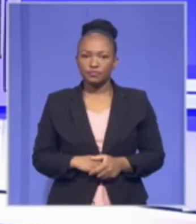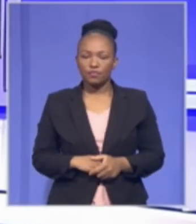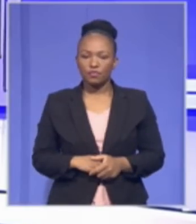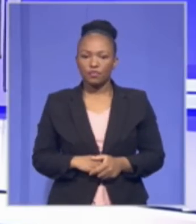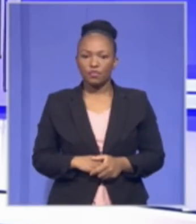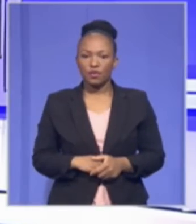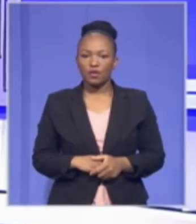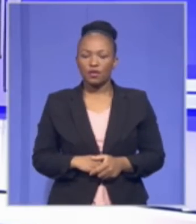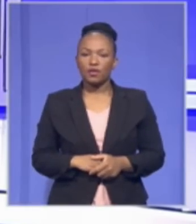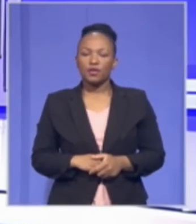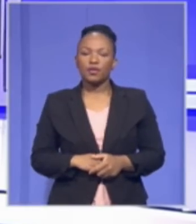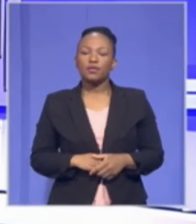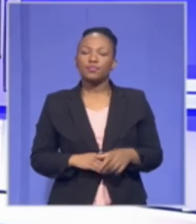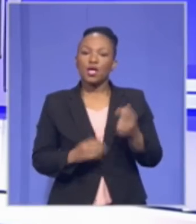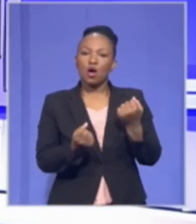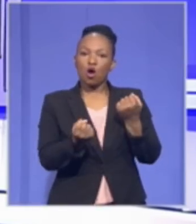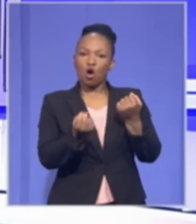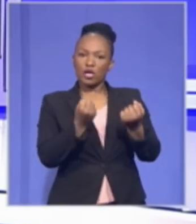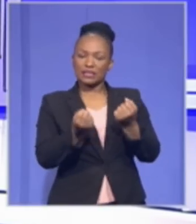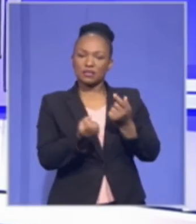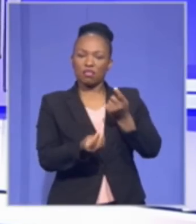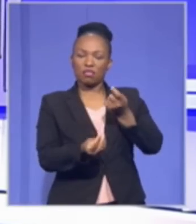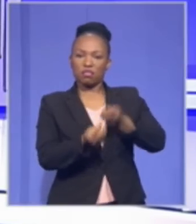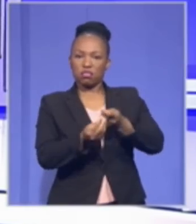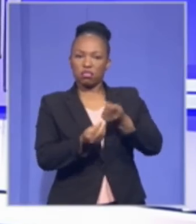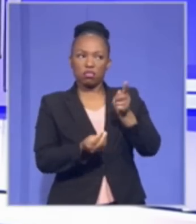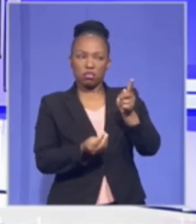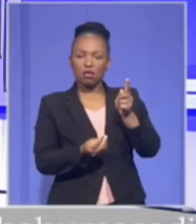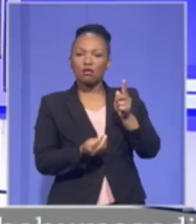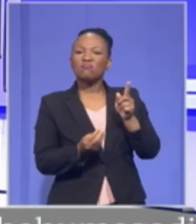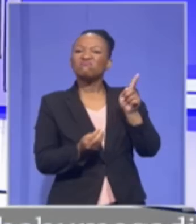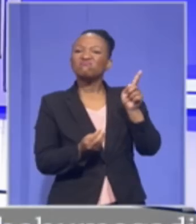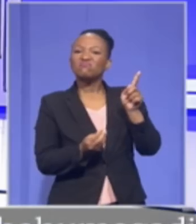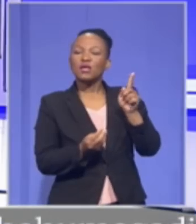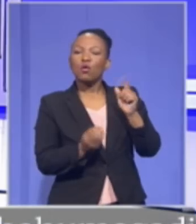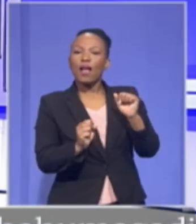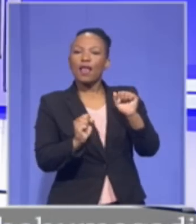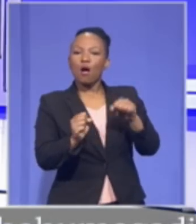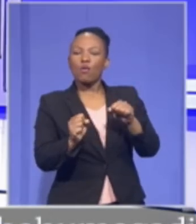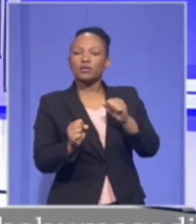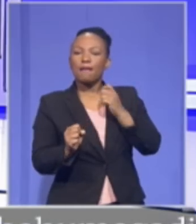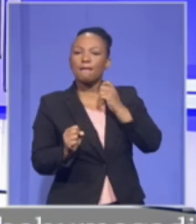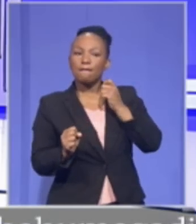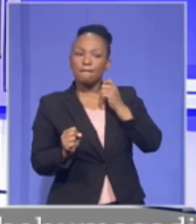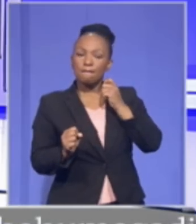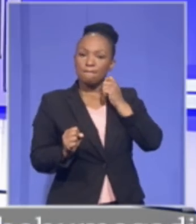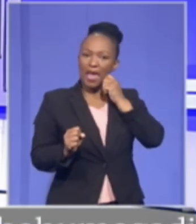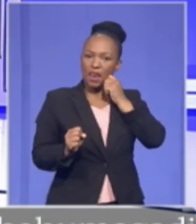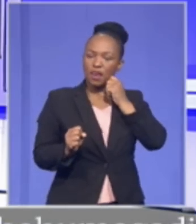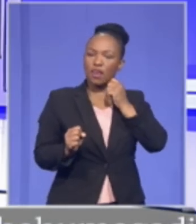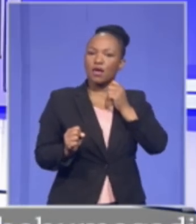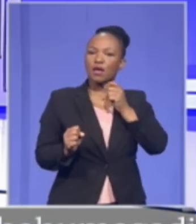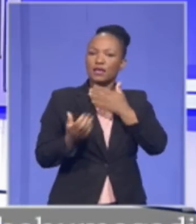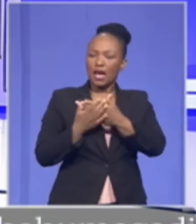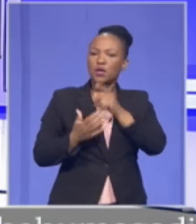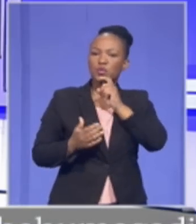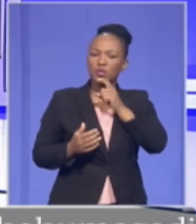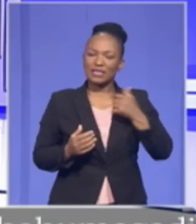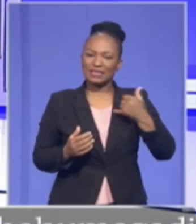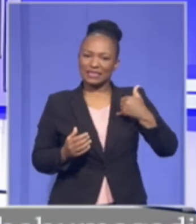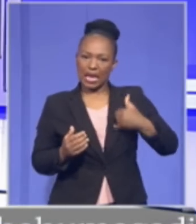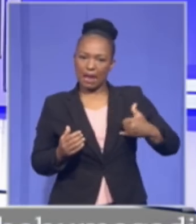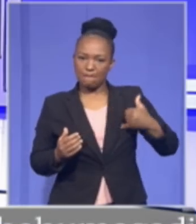Sepheto sa kgorotsheko ya godimo ya Free State sa go dumella banna go šomiša difane tša basadi ba bona se tsošitše lešata. Banyalane ba